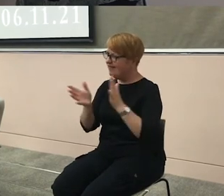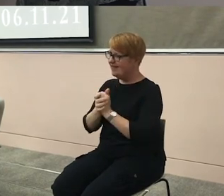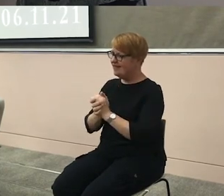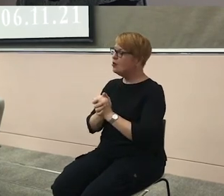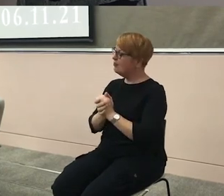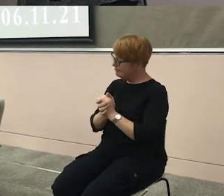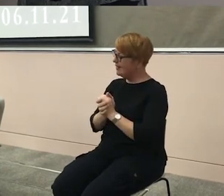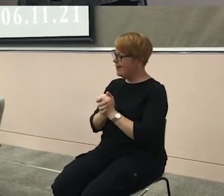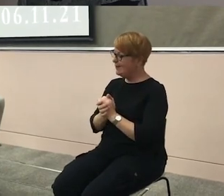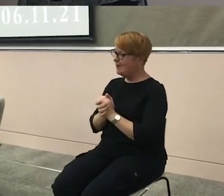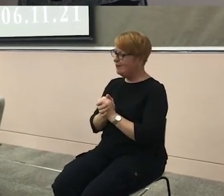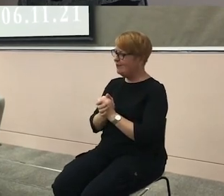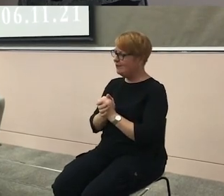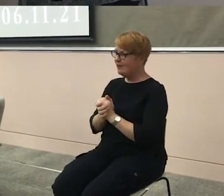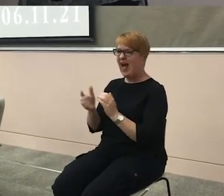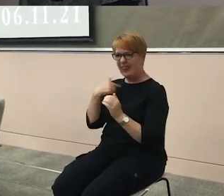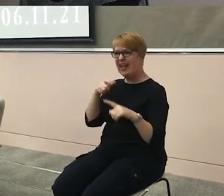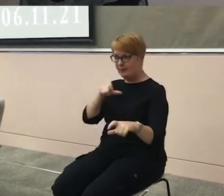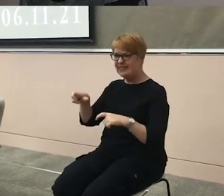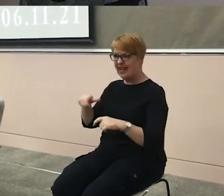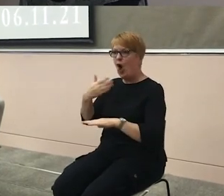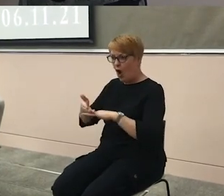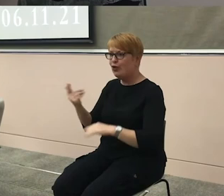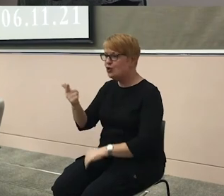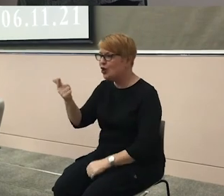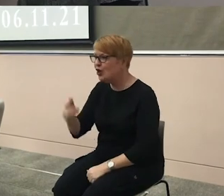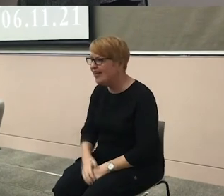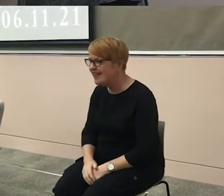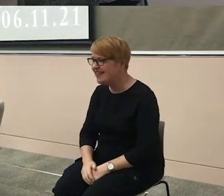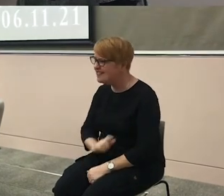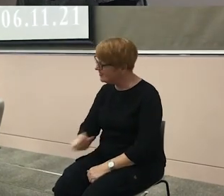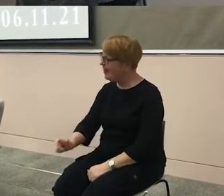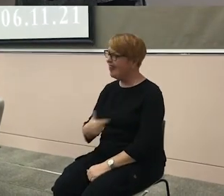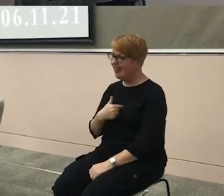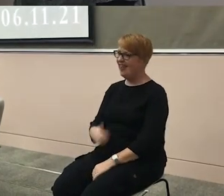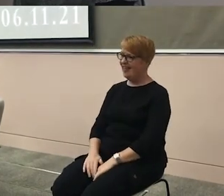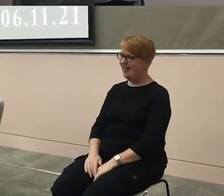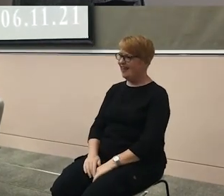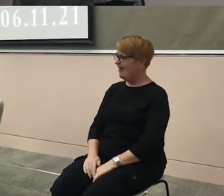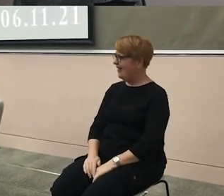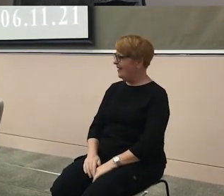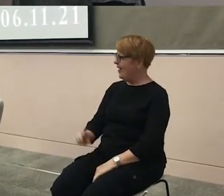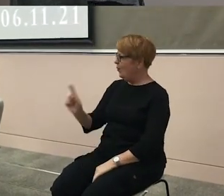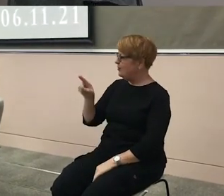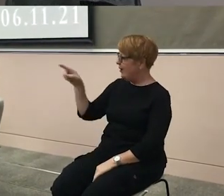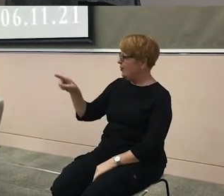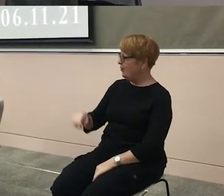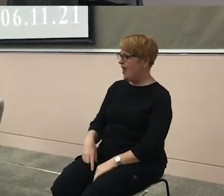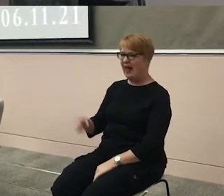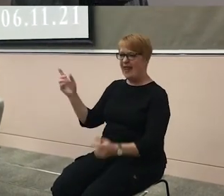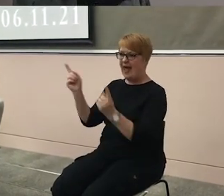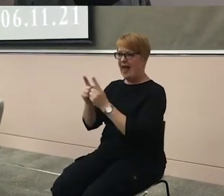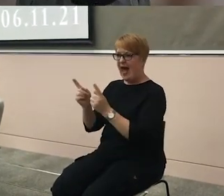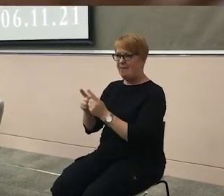It's been, I think I'm still on the journey, Jasleen. Yeah, me too. I'm still on the journey. What about yourself, Pusha? And then I met these crazy